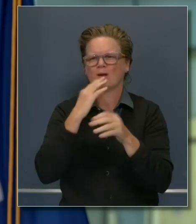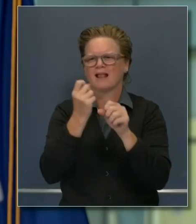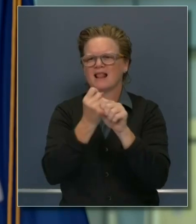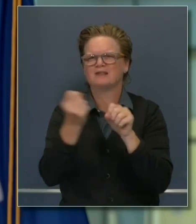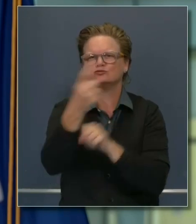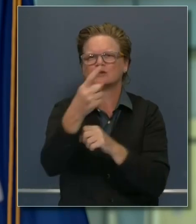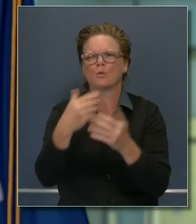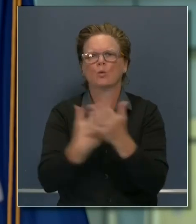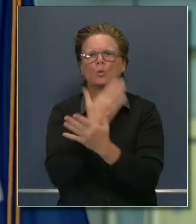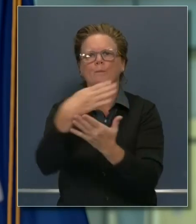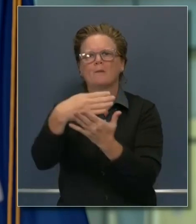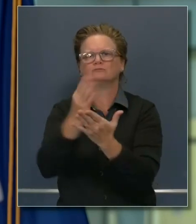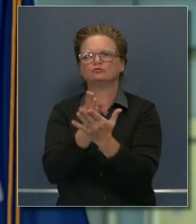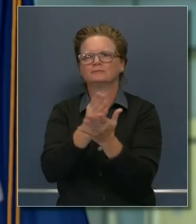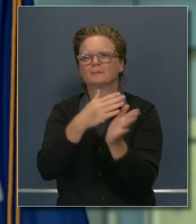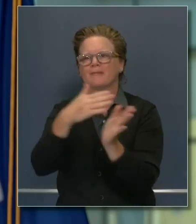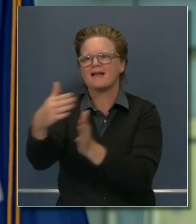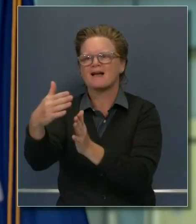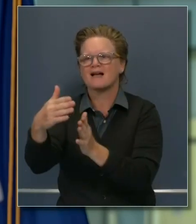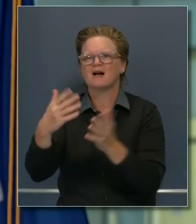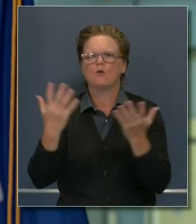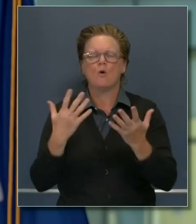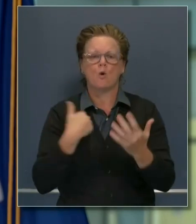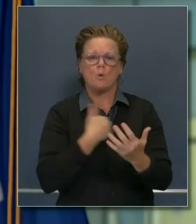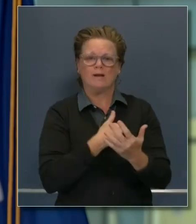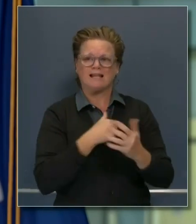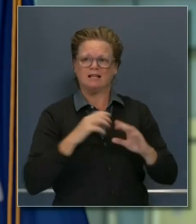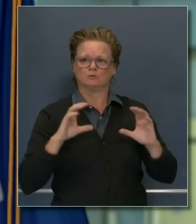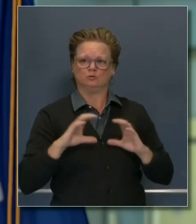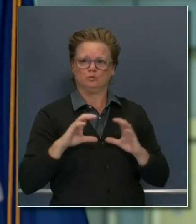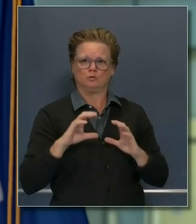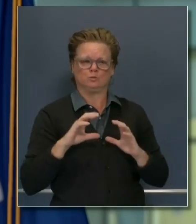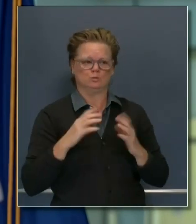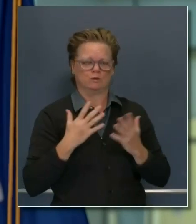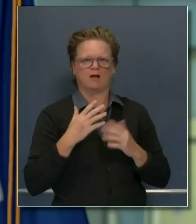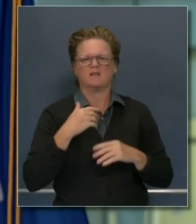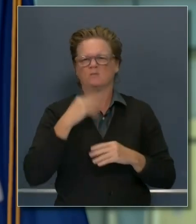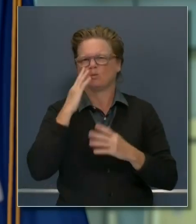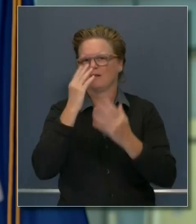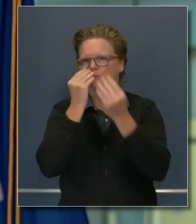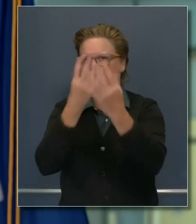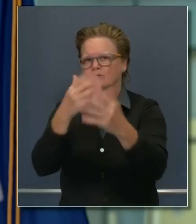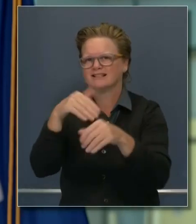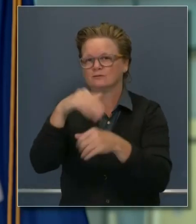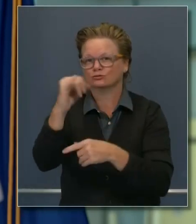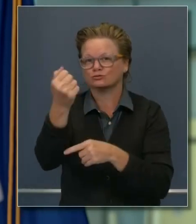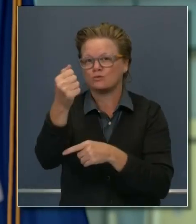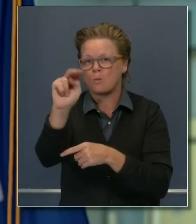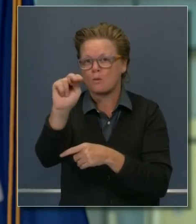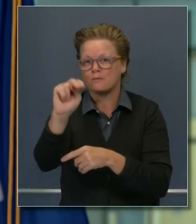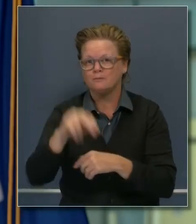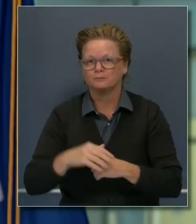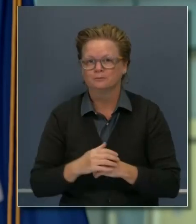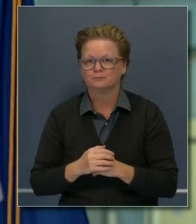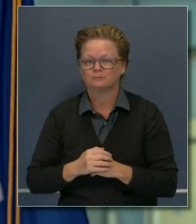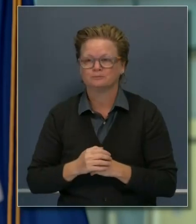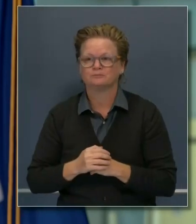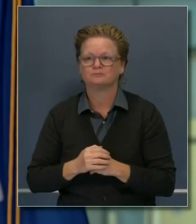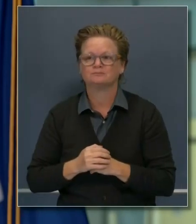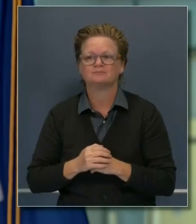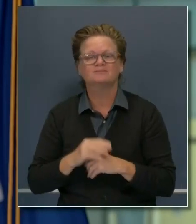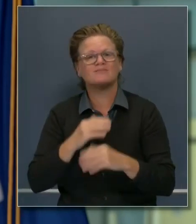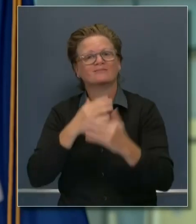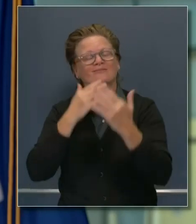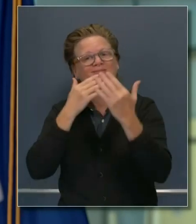those efforts in January. So with that, let me thank everybody for the opportunity to update you on some of the announcements we made over the